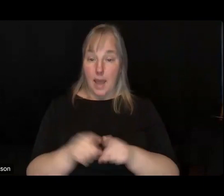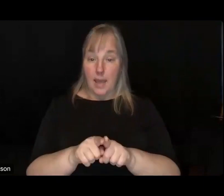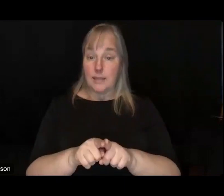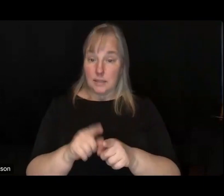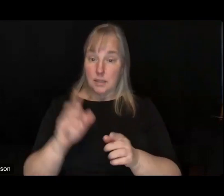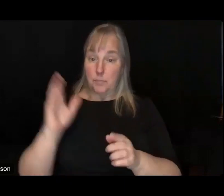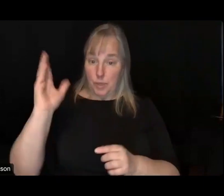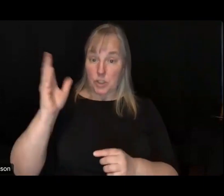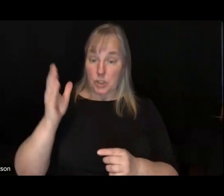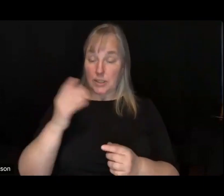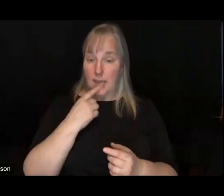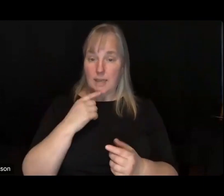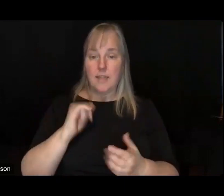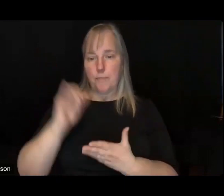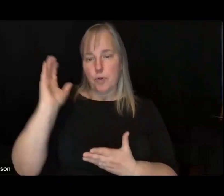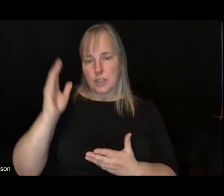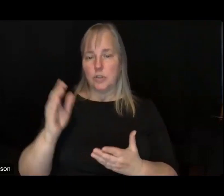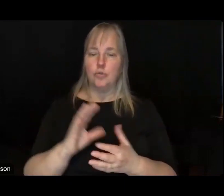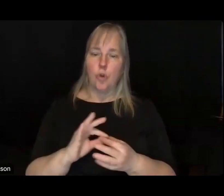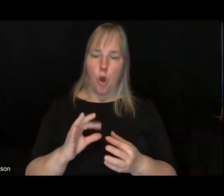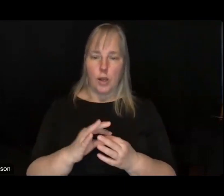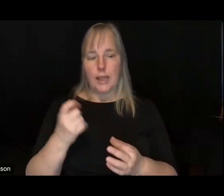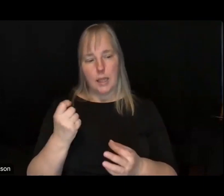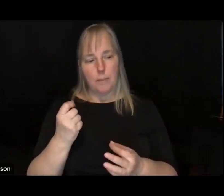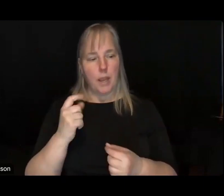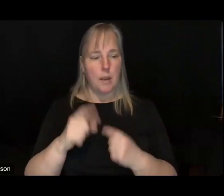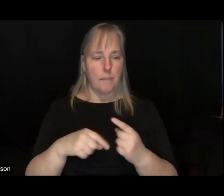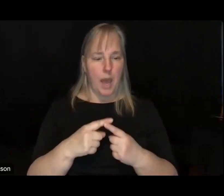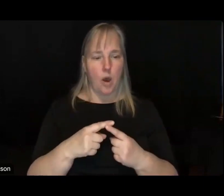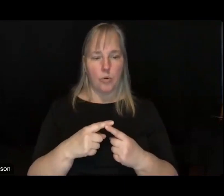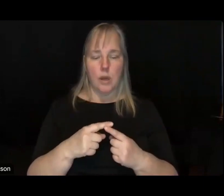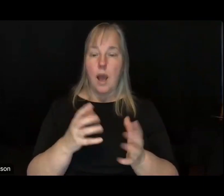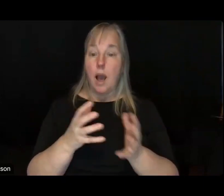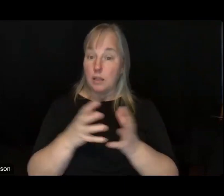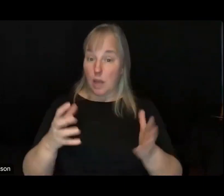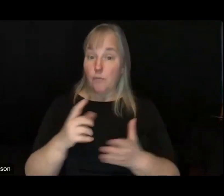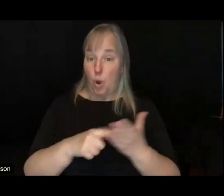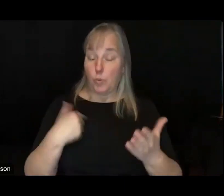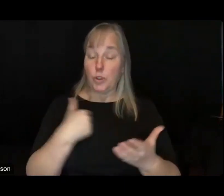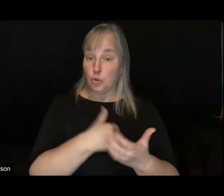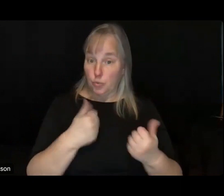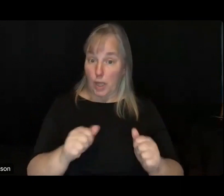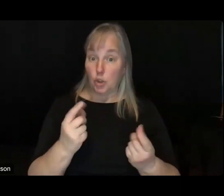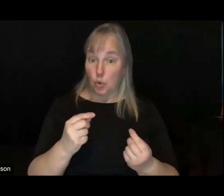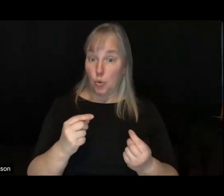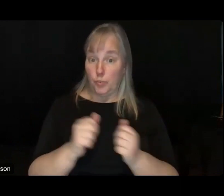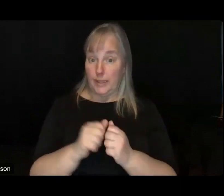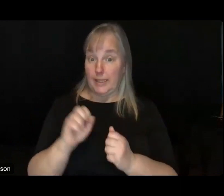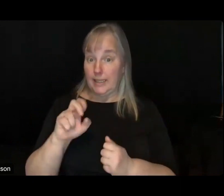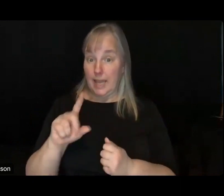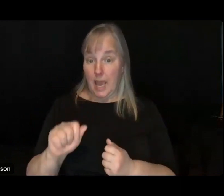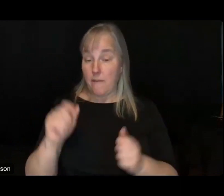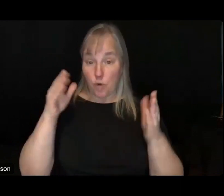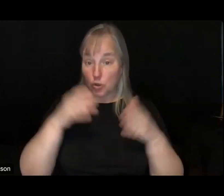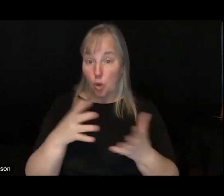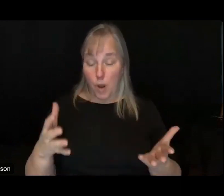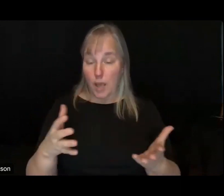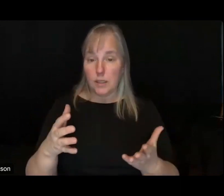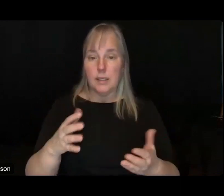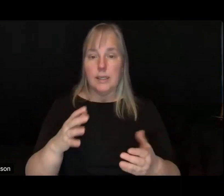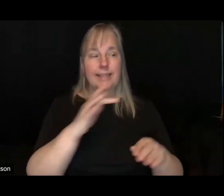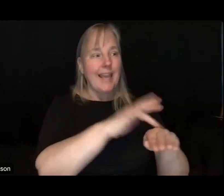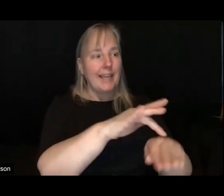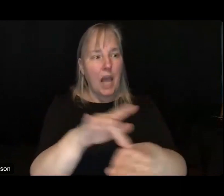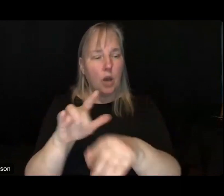said, the presentation was talking a little bit about, a lot of what we're trying to do at EDA focuses on getting out to companies that